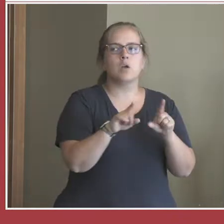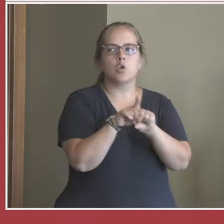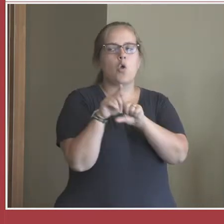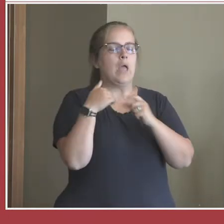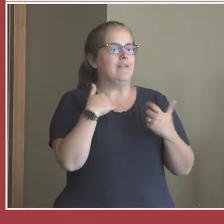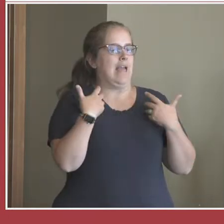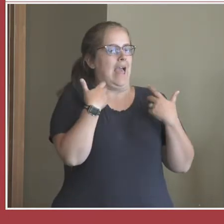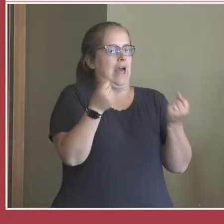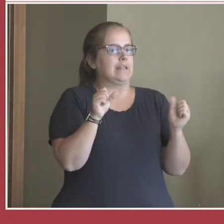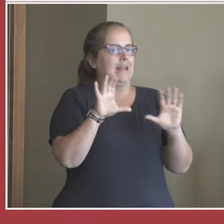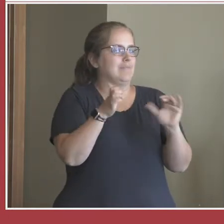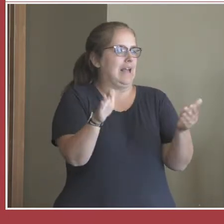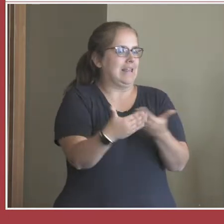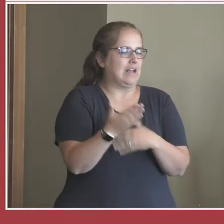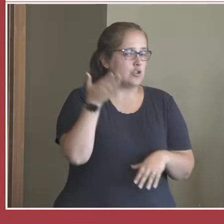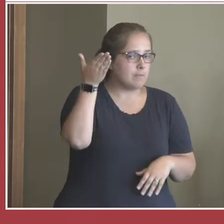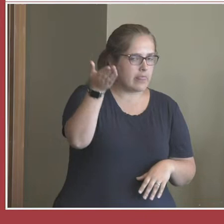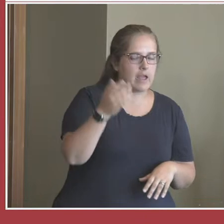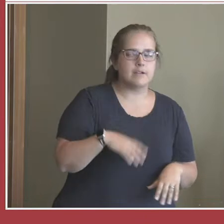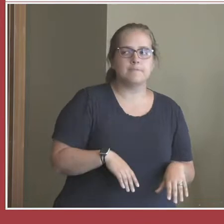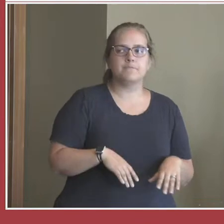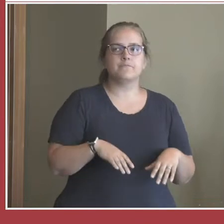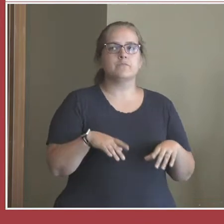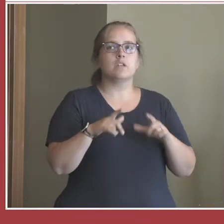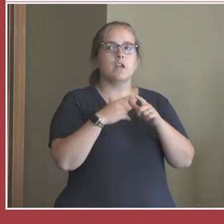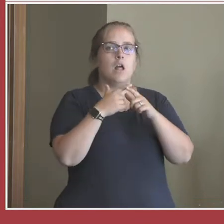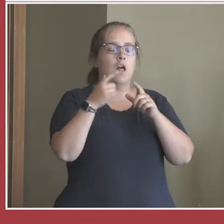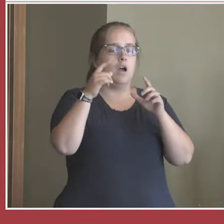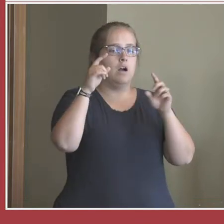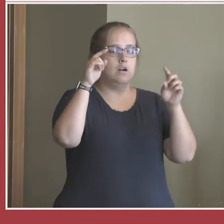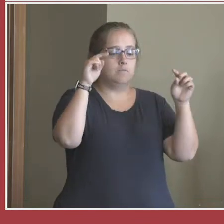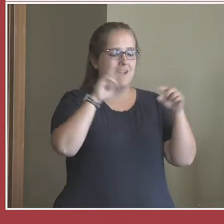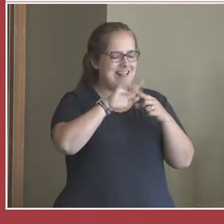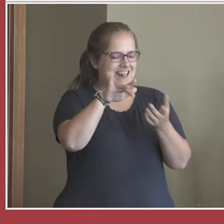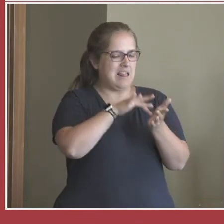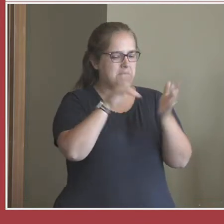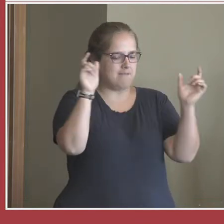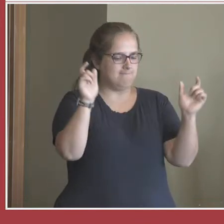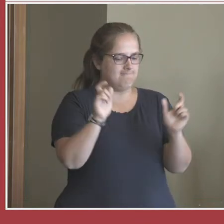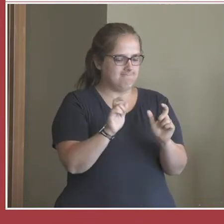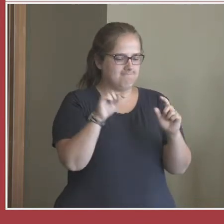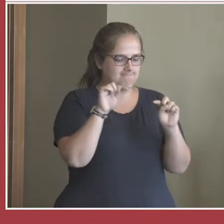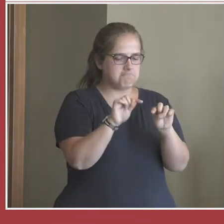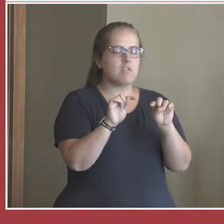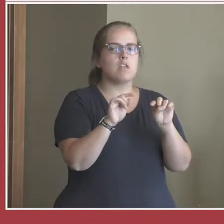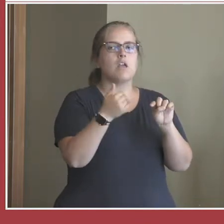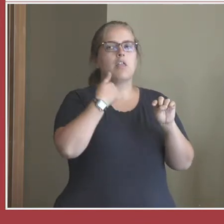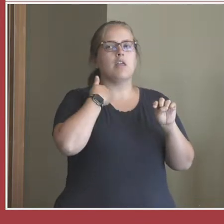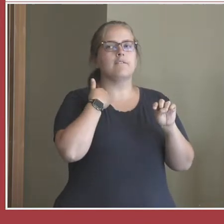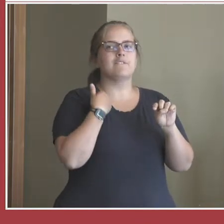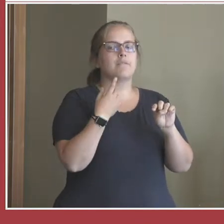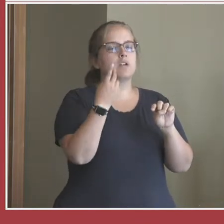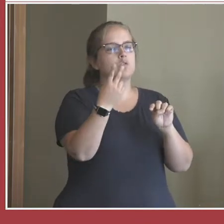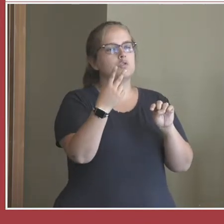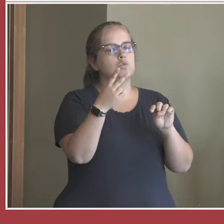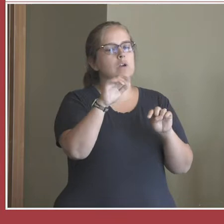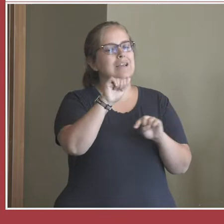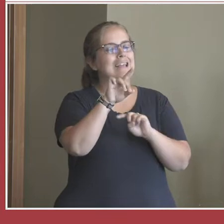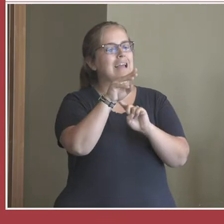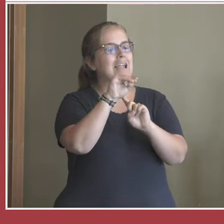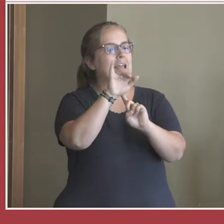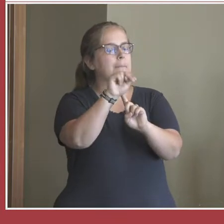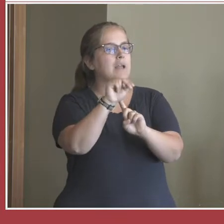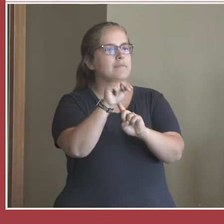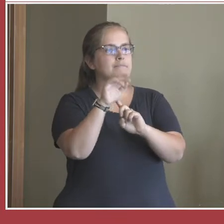health classrooms up there. And then working our way to the middle, we have 2 admins